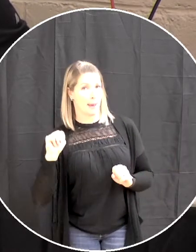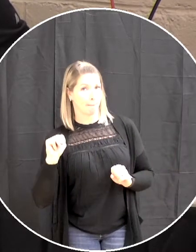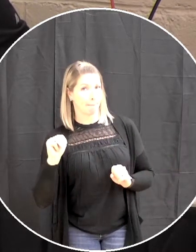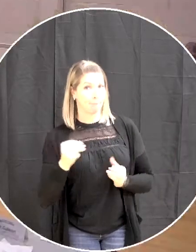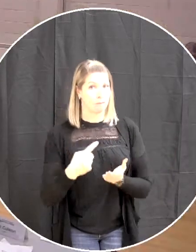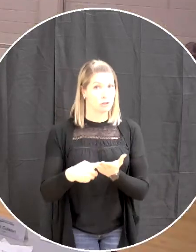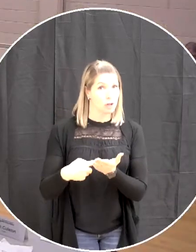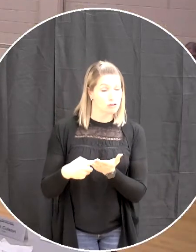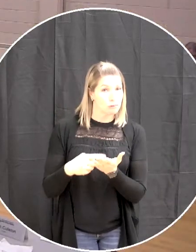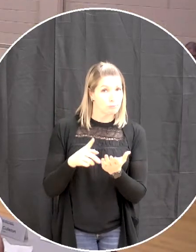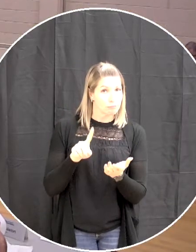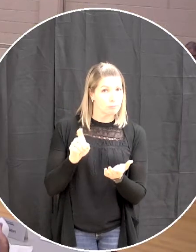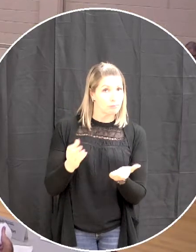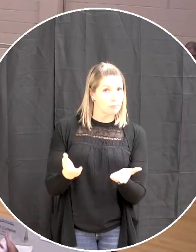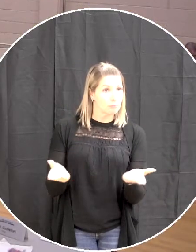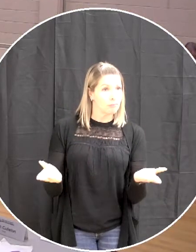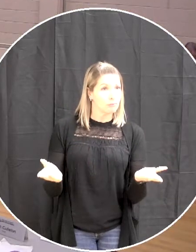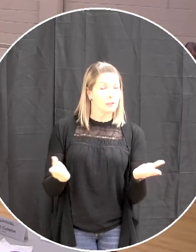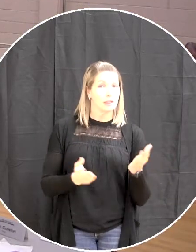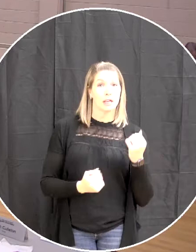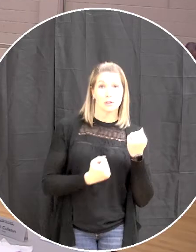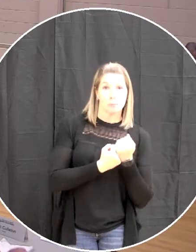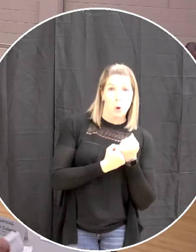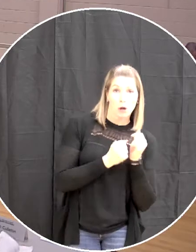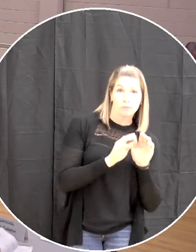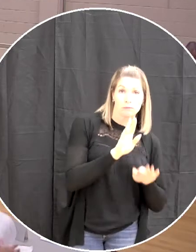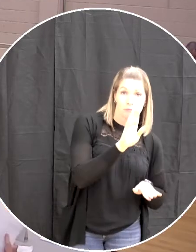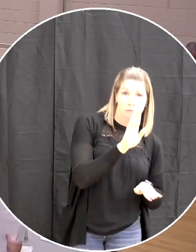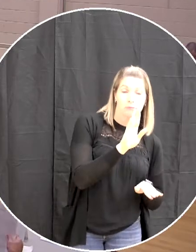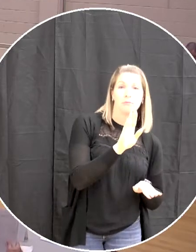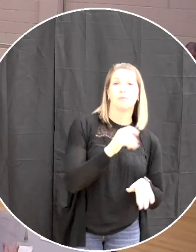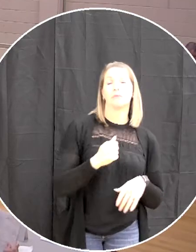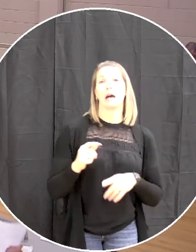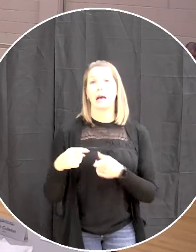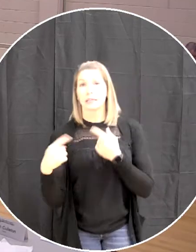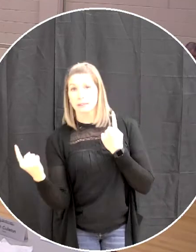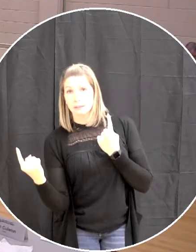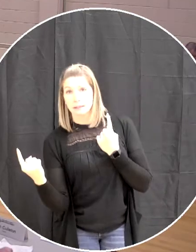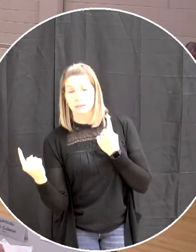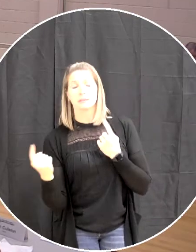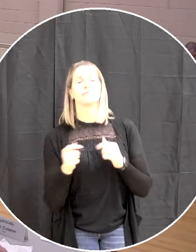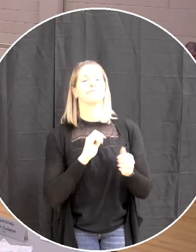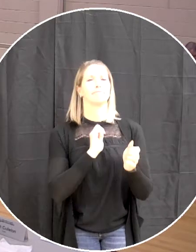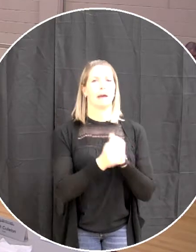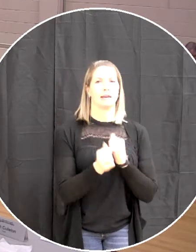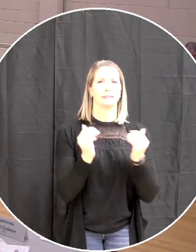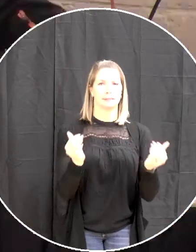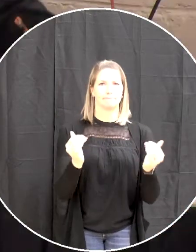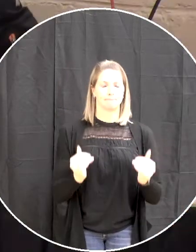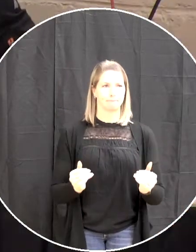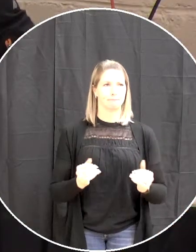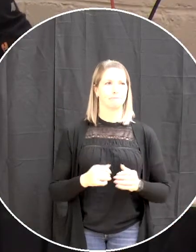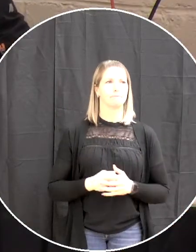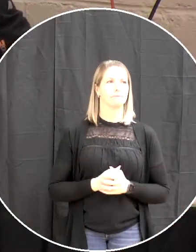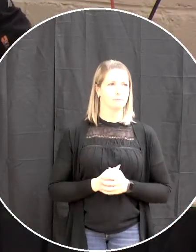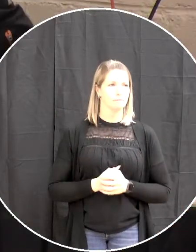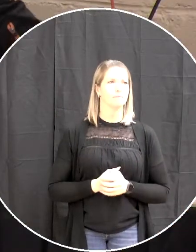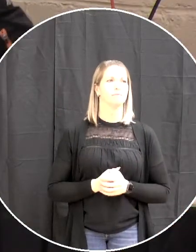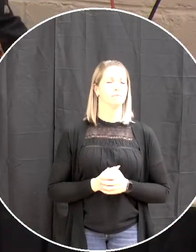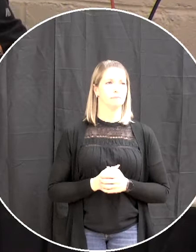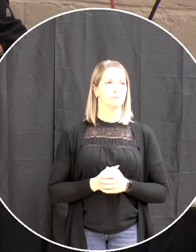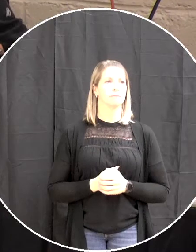discussion? Hearing none, all in favor? Those against? Motion carries. All right,